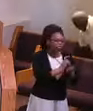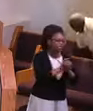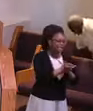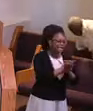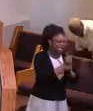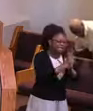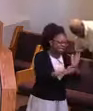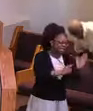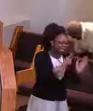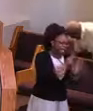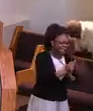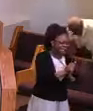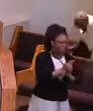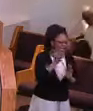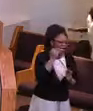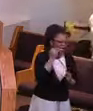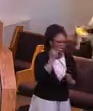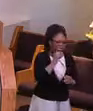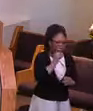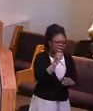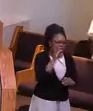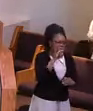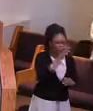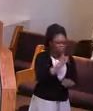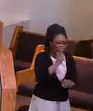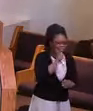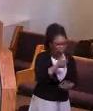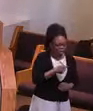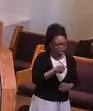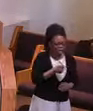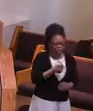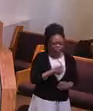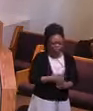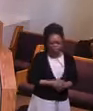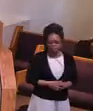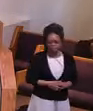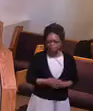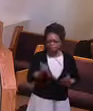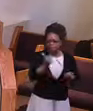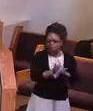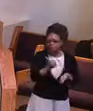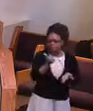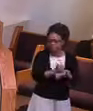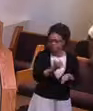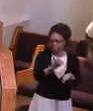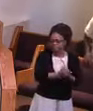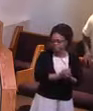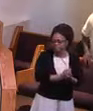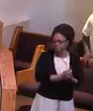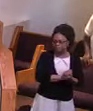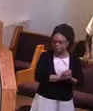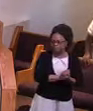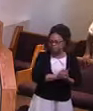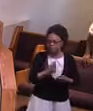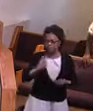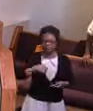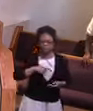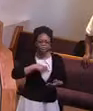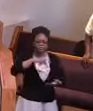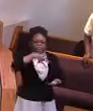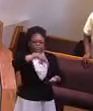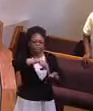know they ain't gonna miss out like this tomorrow. Amen. Amen. Amen. Amen. As we're